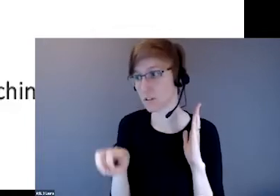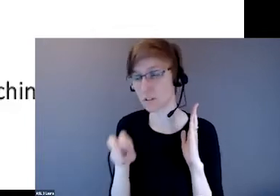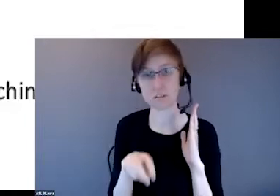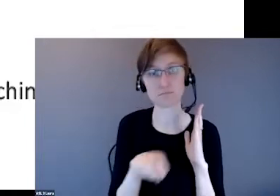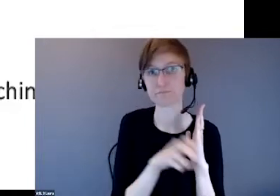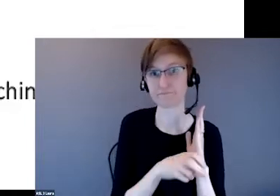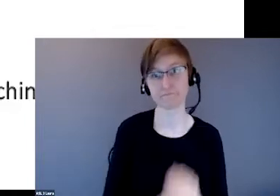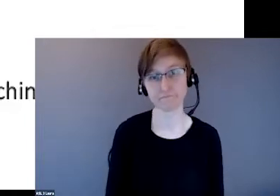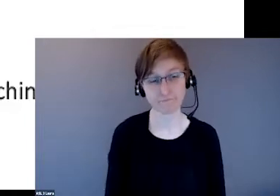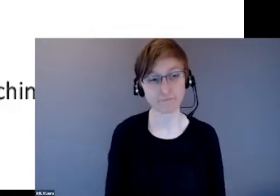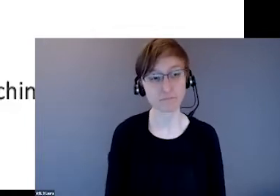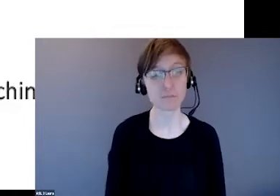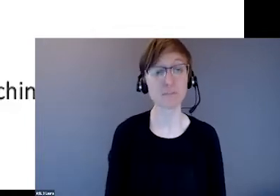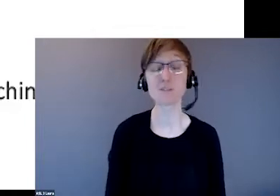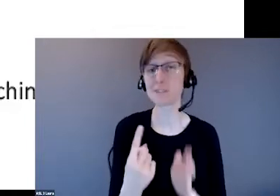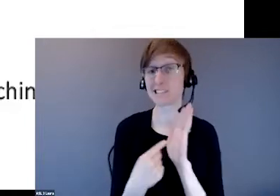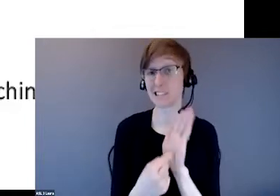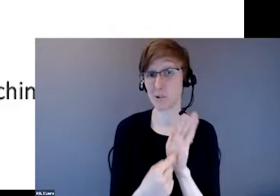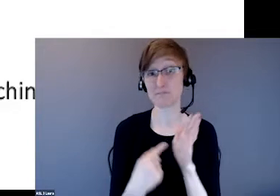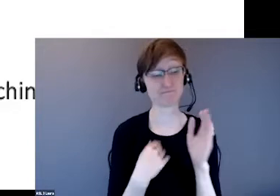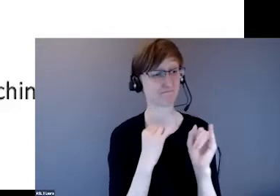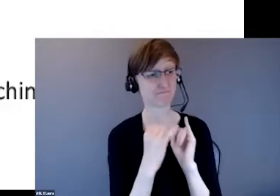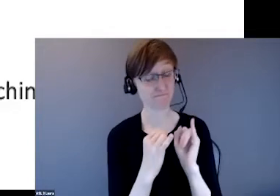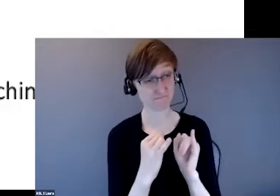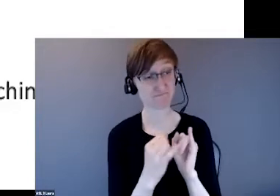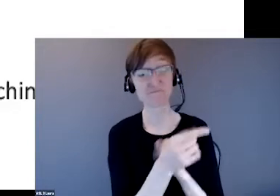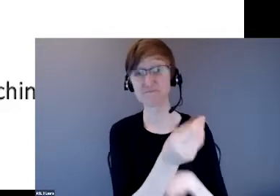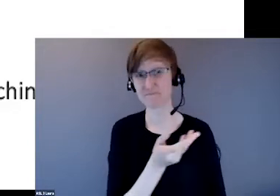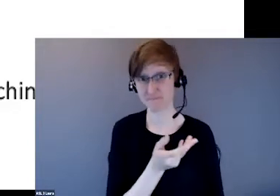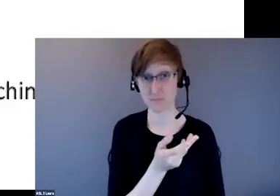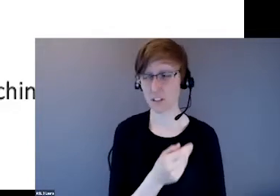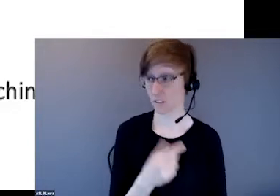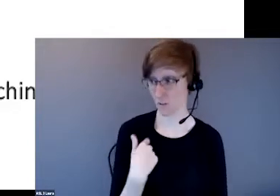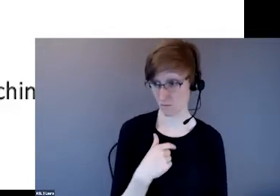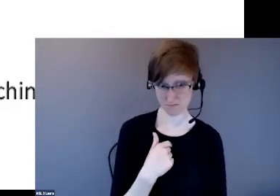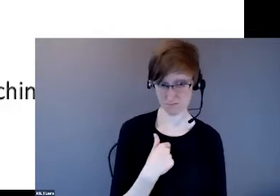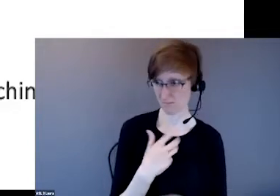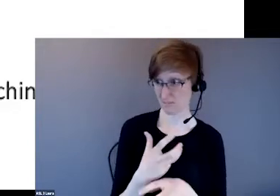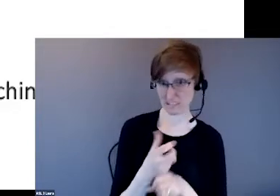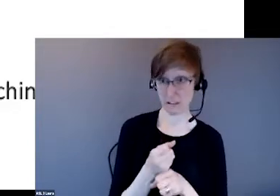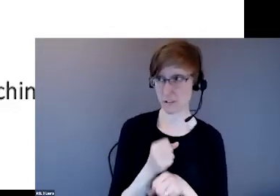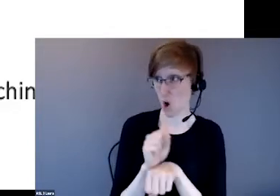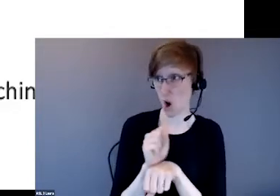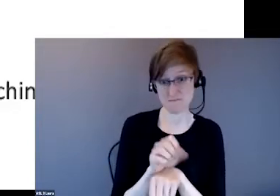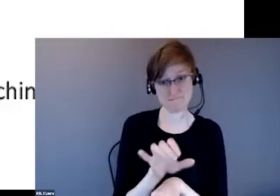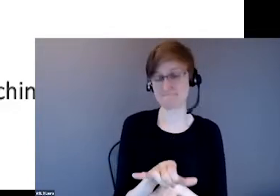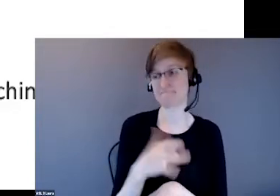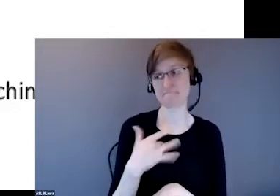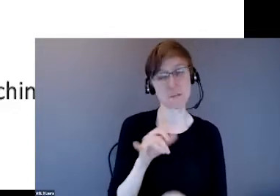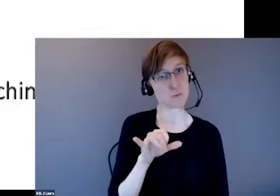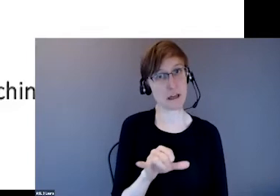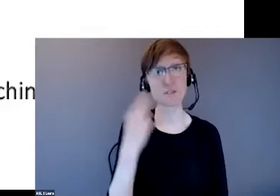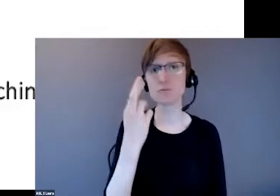participants who made the statement, once we get a job, we tend to stay in that place because they've accommodated us. Switching jobs, you have to go through